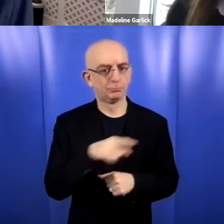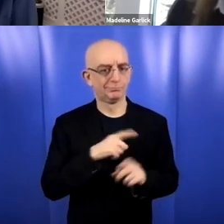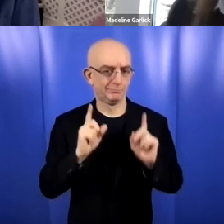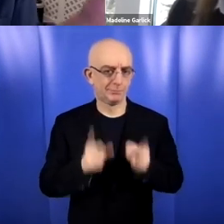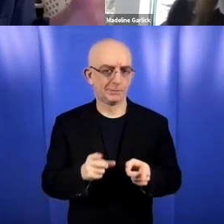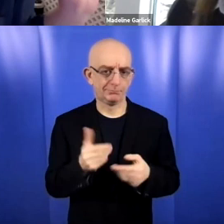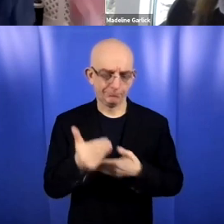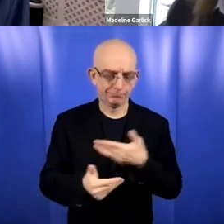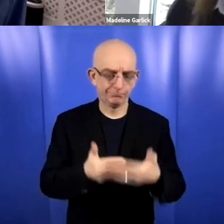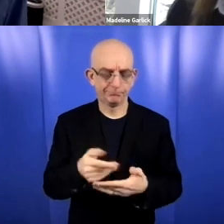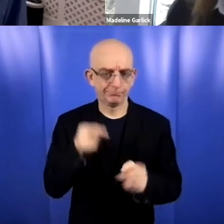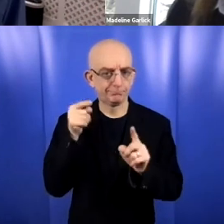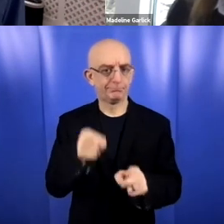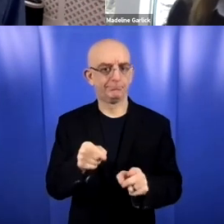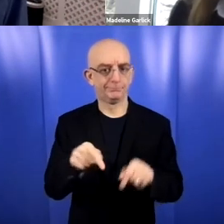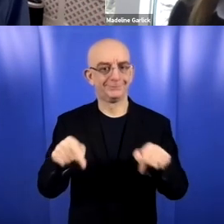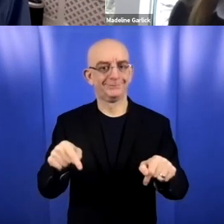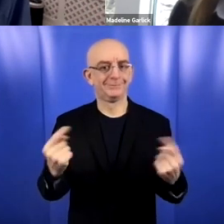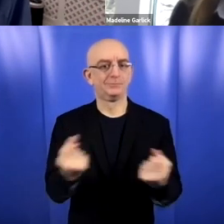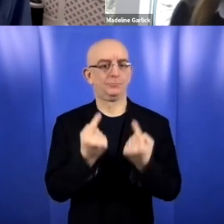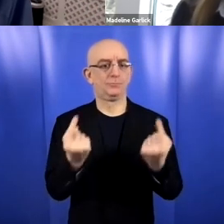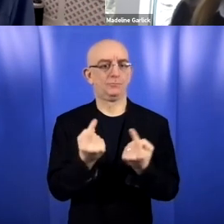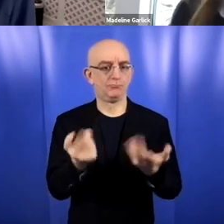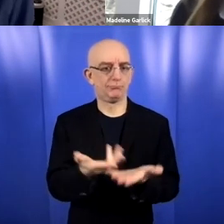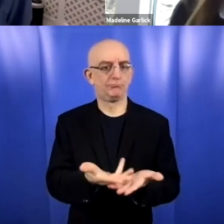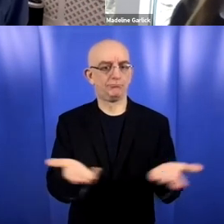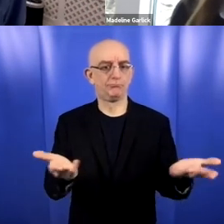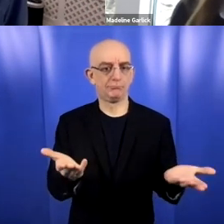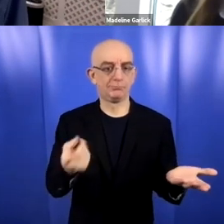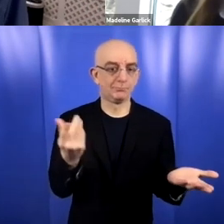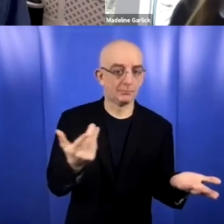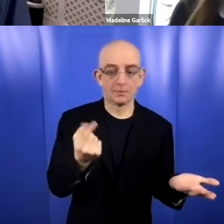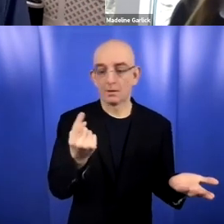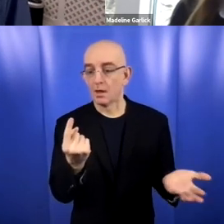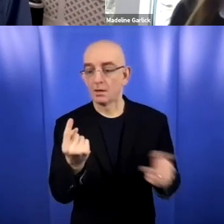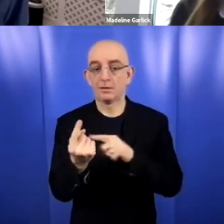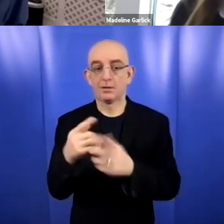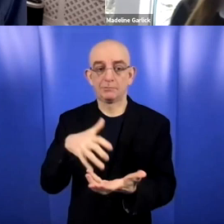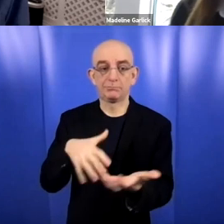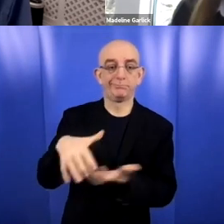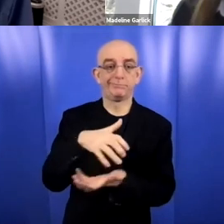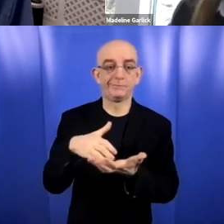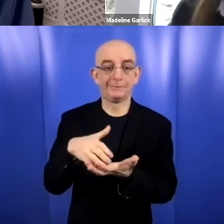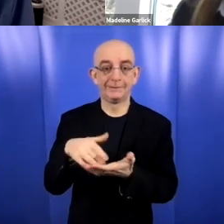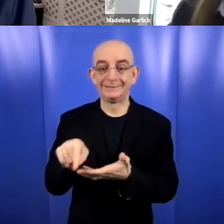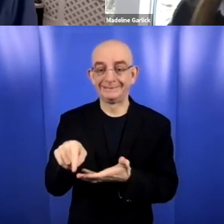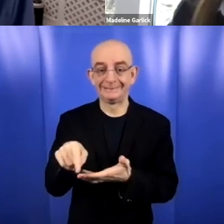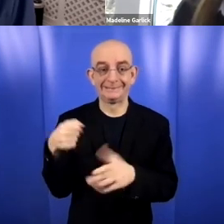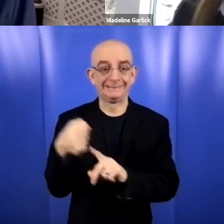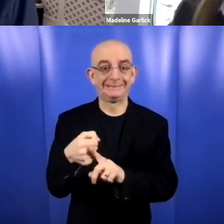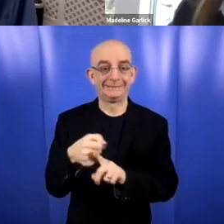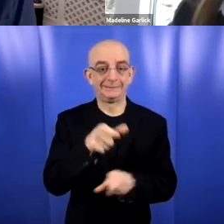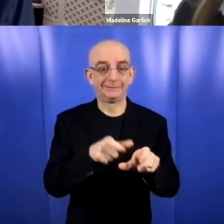ways, either directly or indirectly behind the scenes, wants to bring to an end. The UN as a whole has